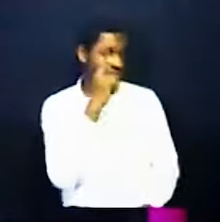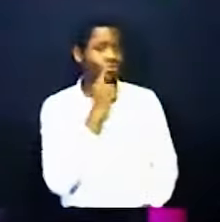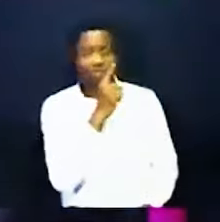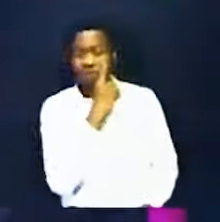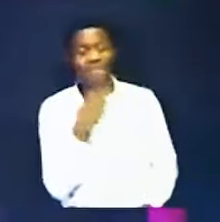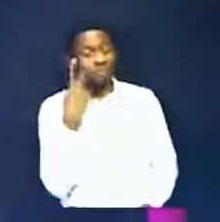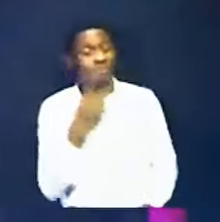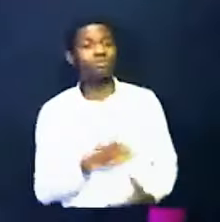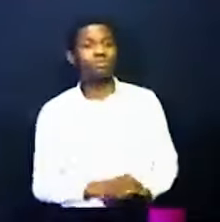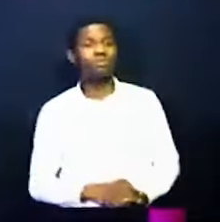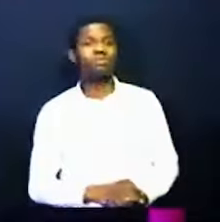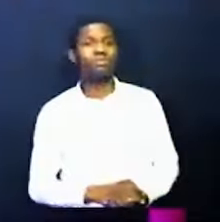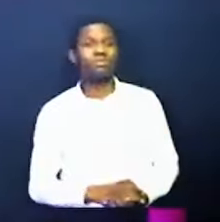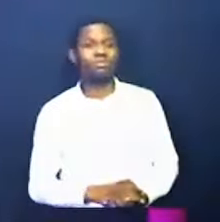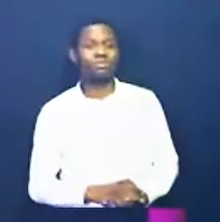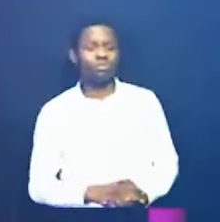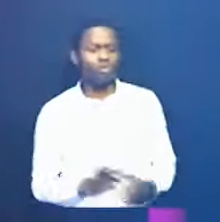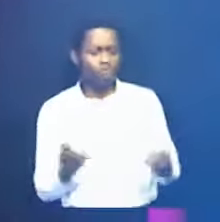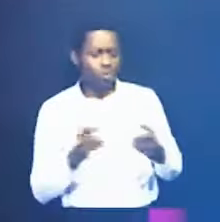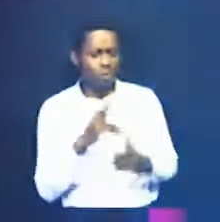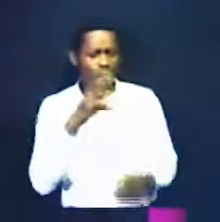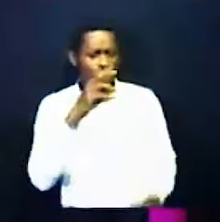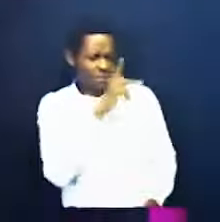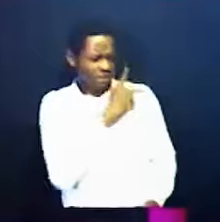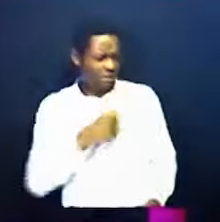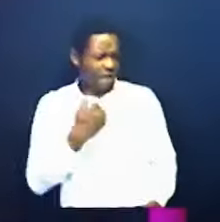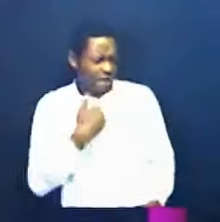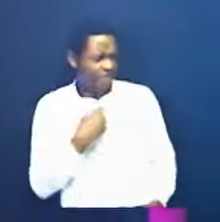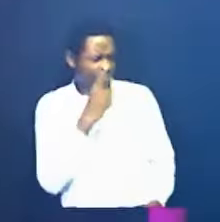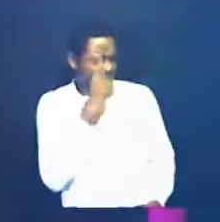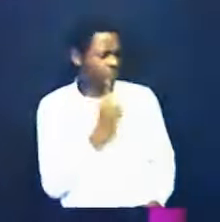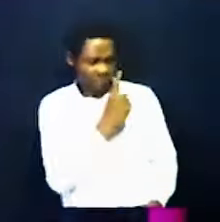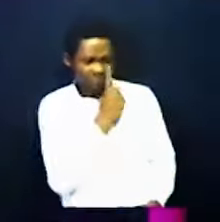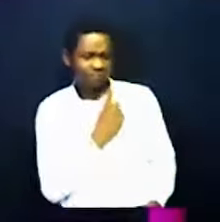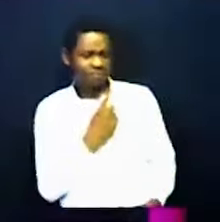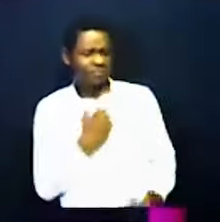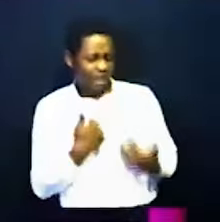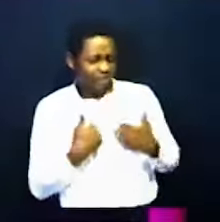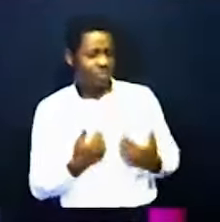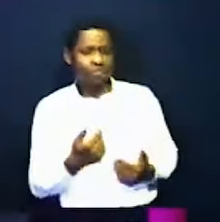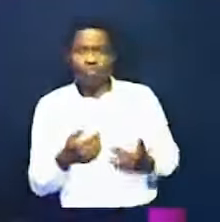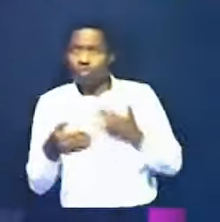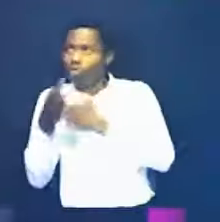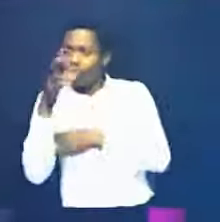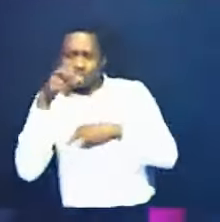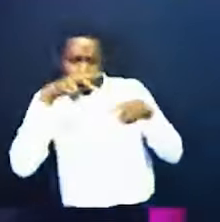tears. So there was some tears, and God saw it.